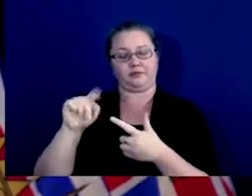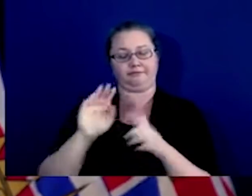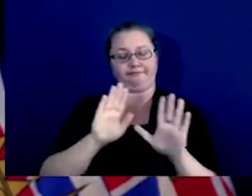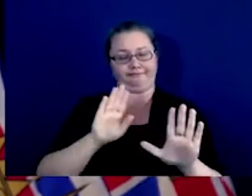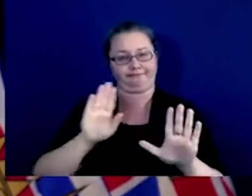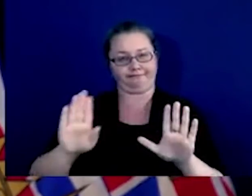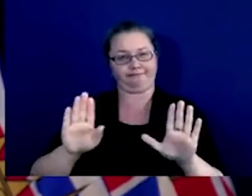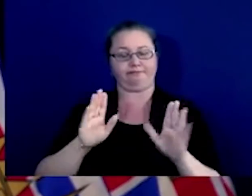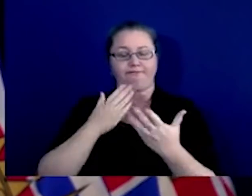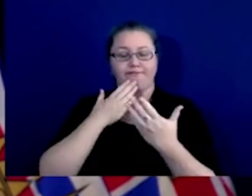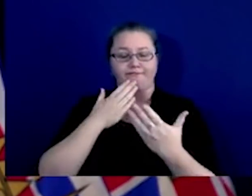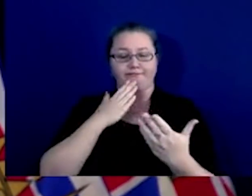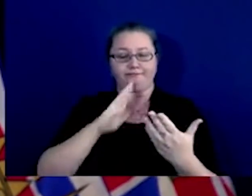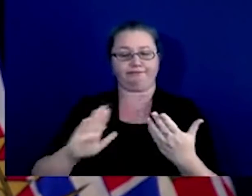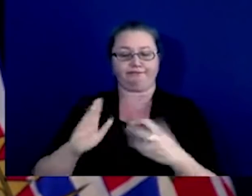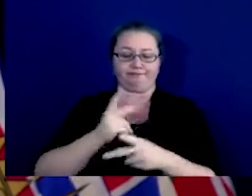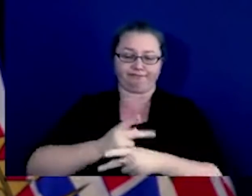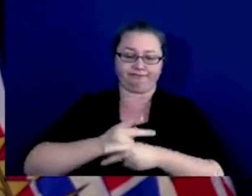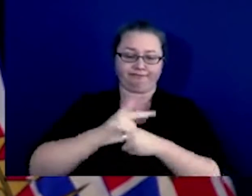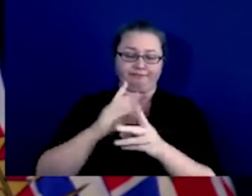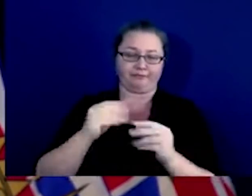COVID-19. That includes